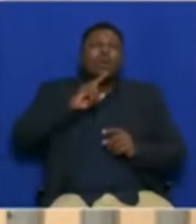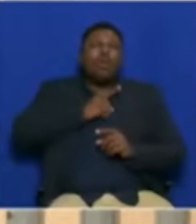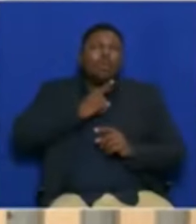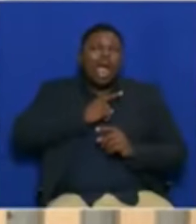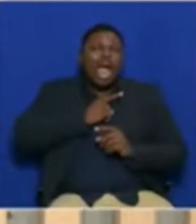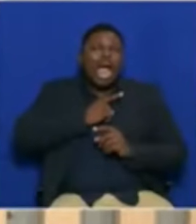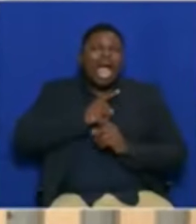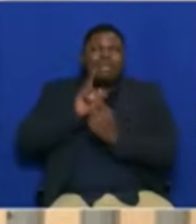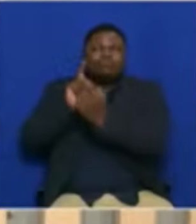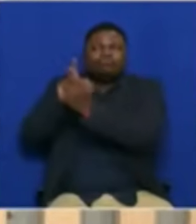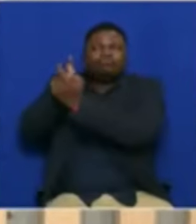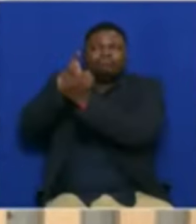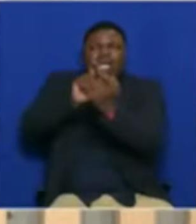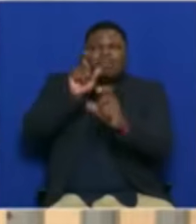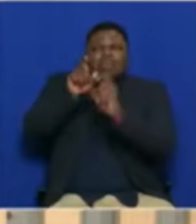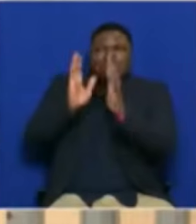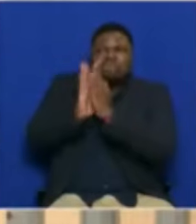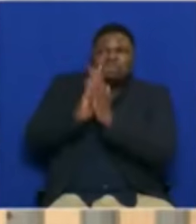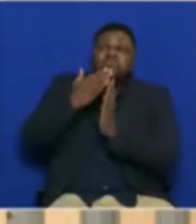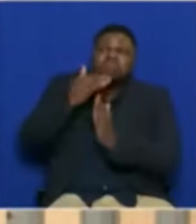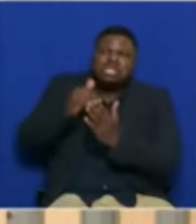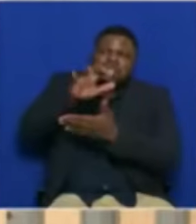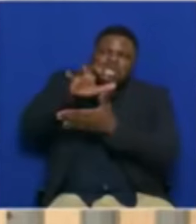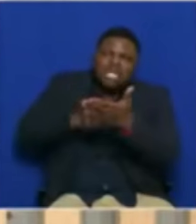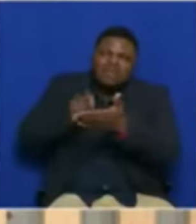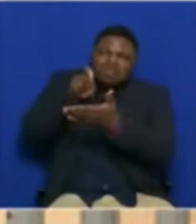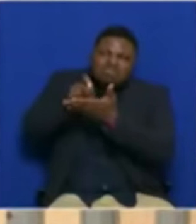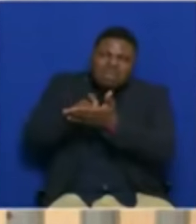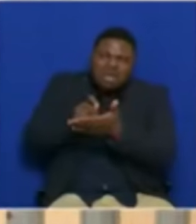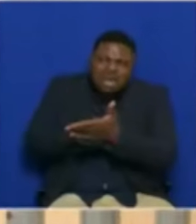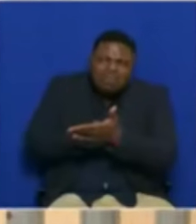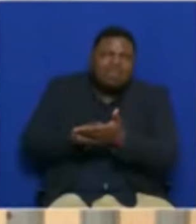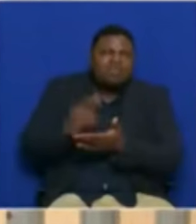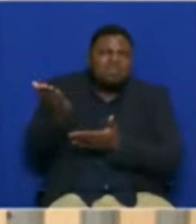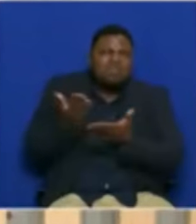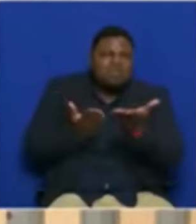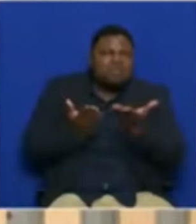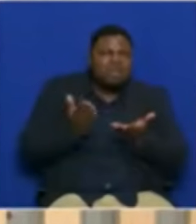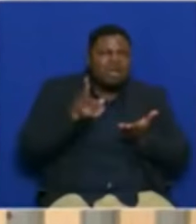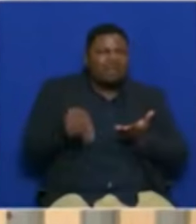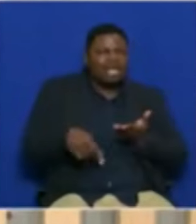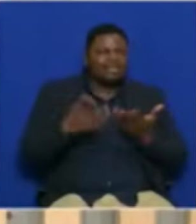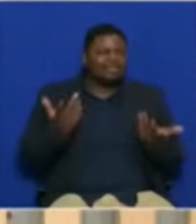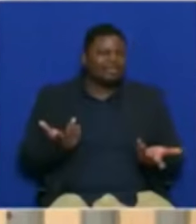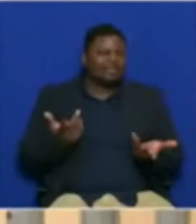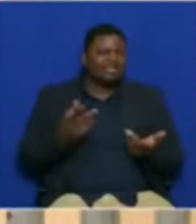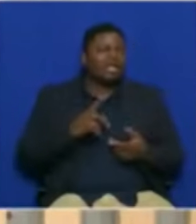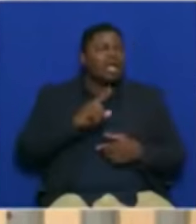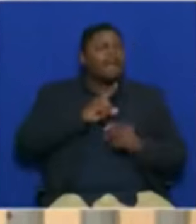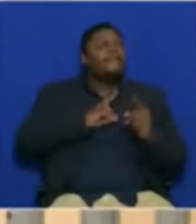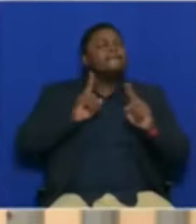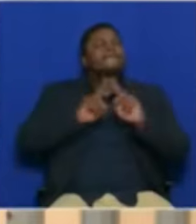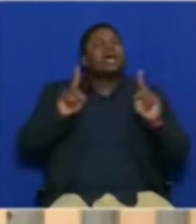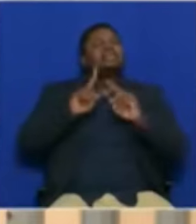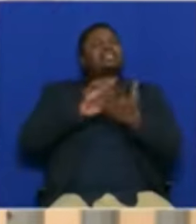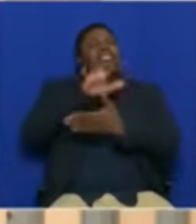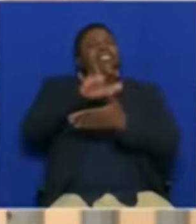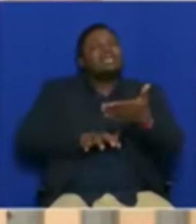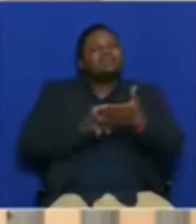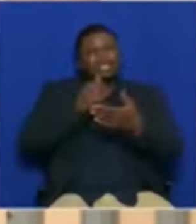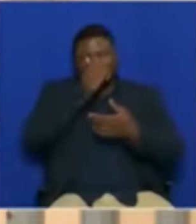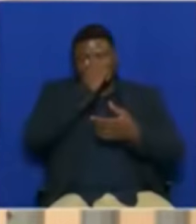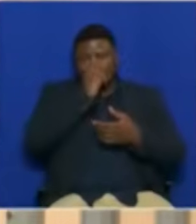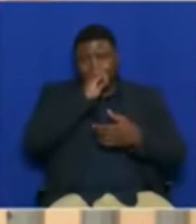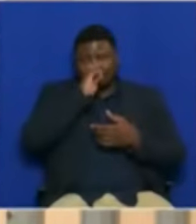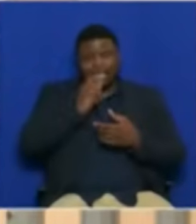statements? Which statements are those on the vettings? No, statements generally in your docket. There are a number of statements by different